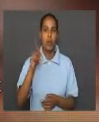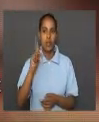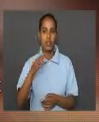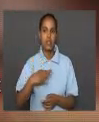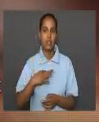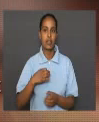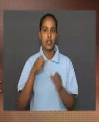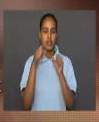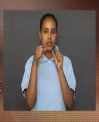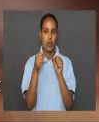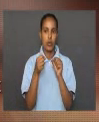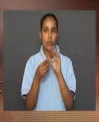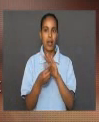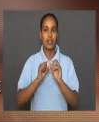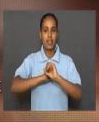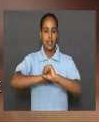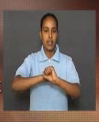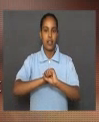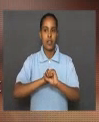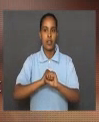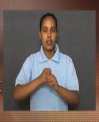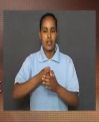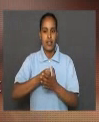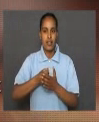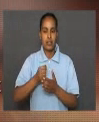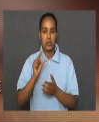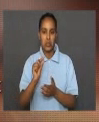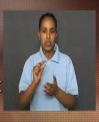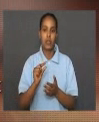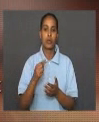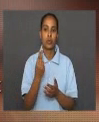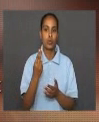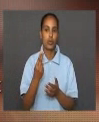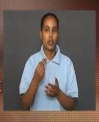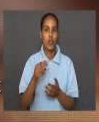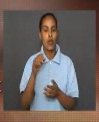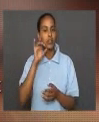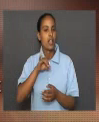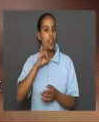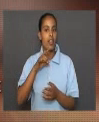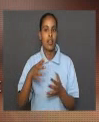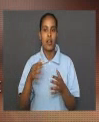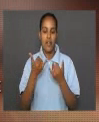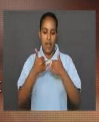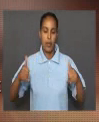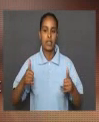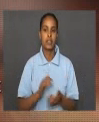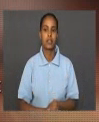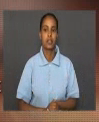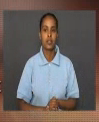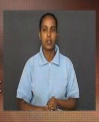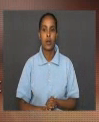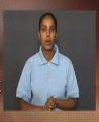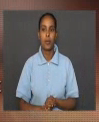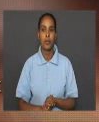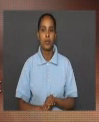strong, impact resistant, and is chiefly used for synthetic fibers.